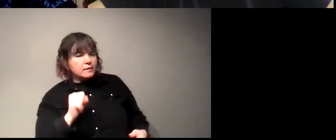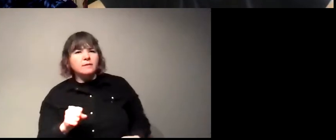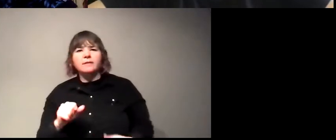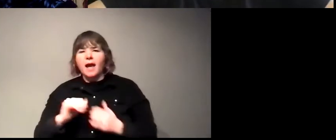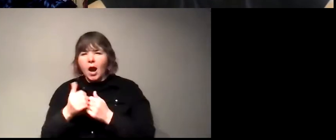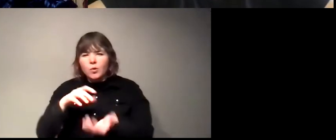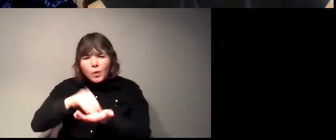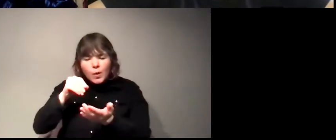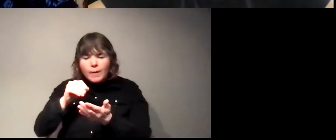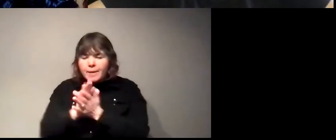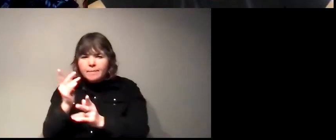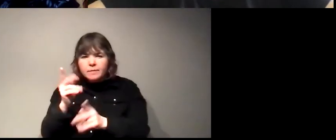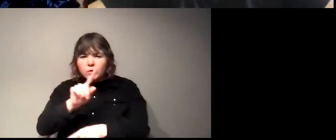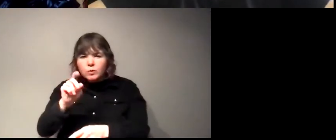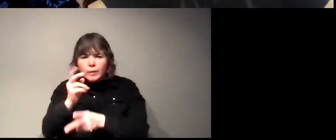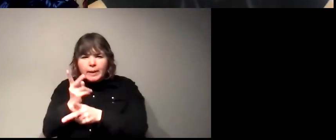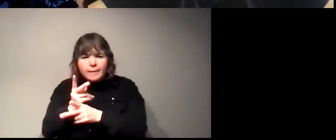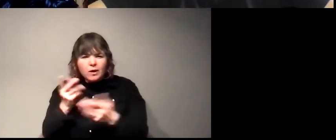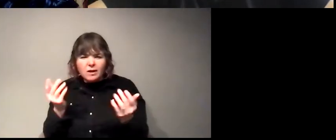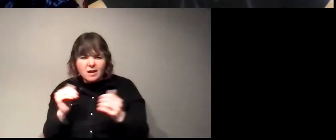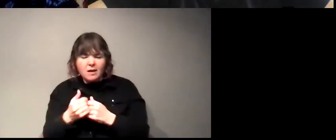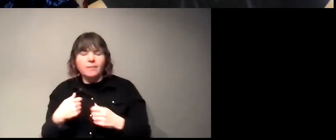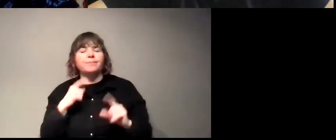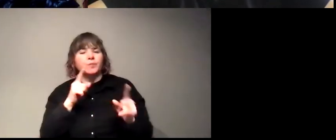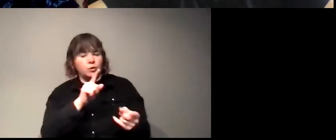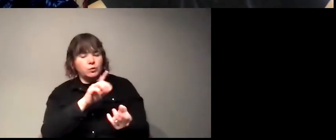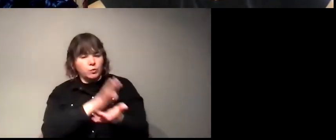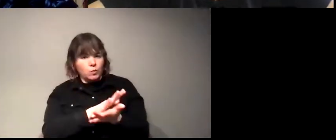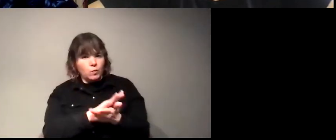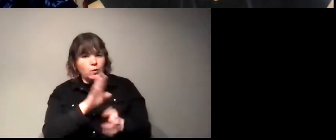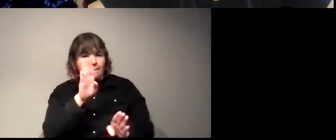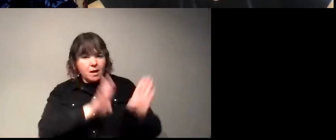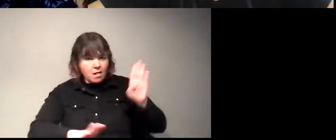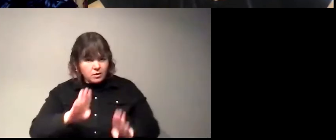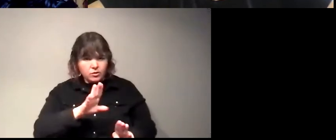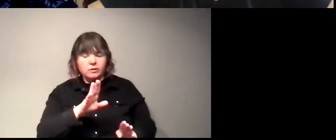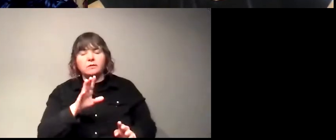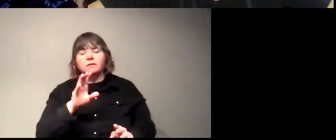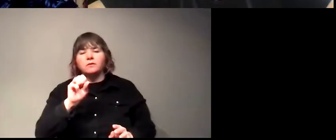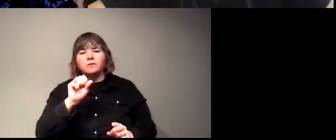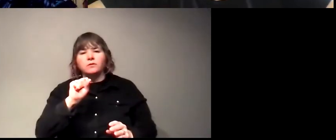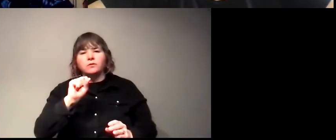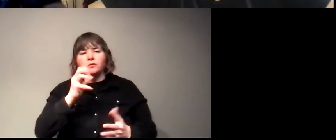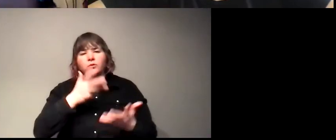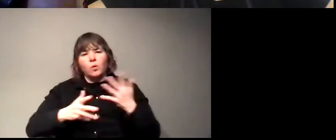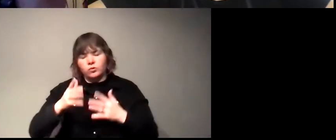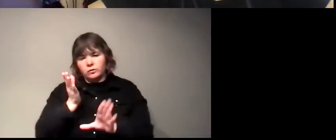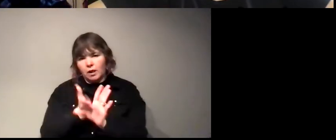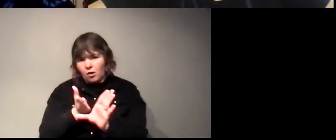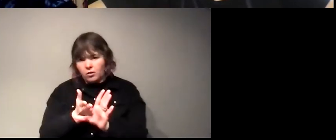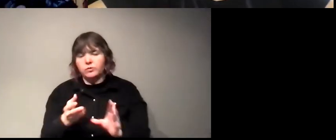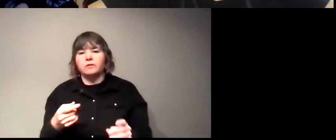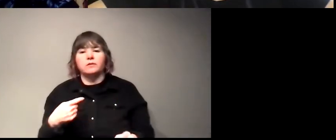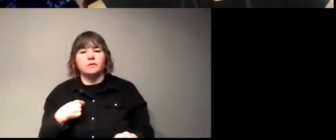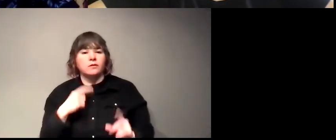a zookeeper in the first place? Yeah, so I went to school for biology and social psychology. I was